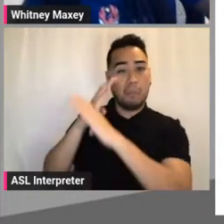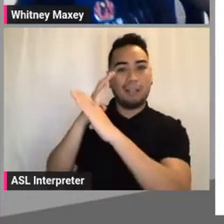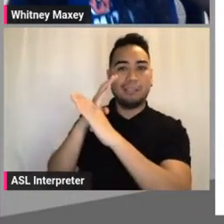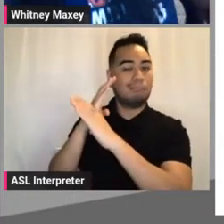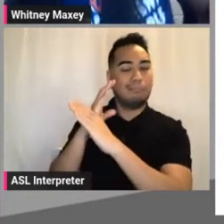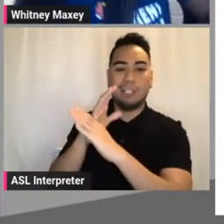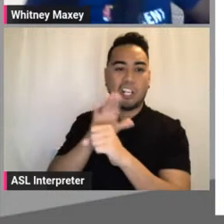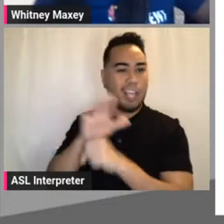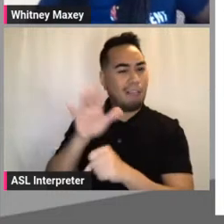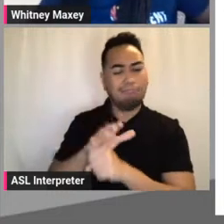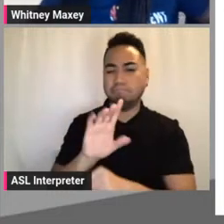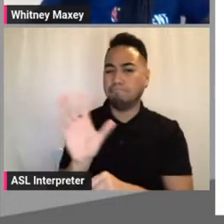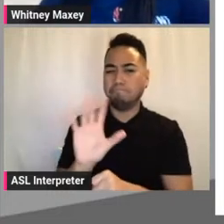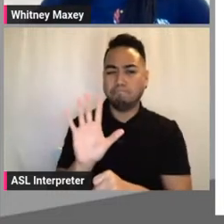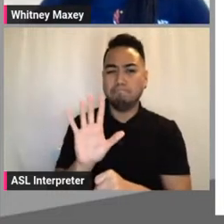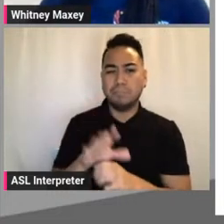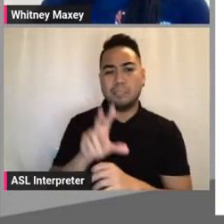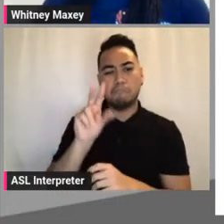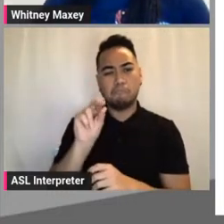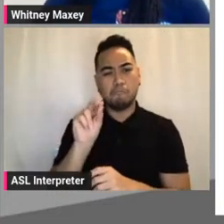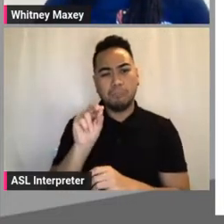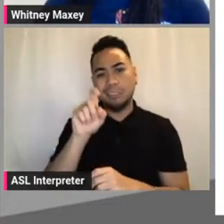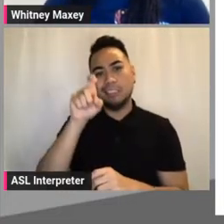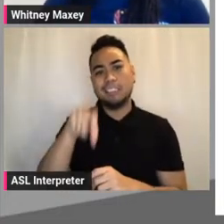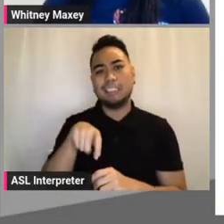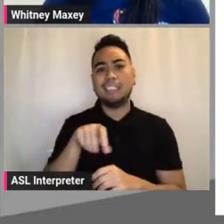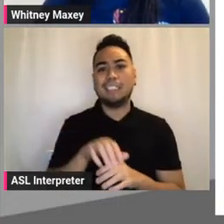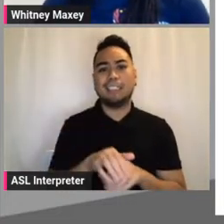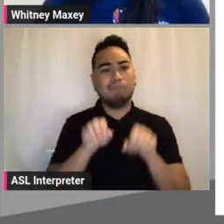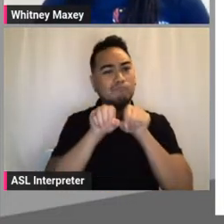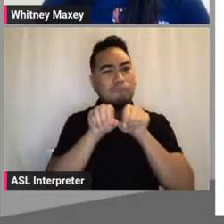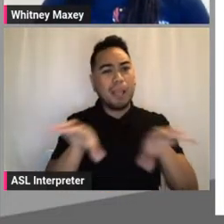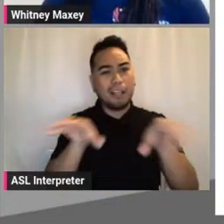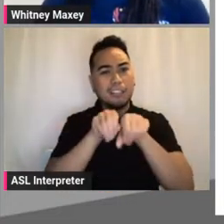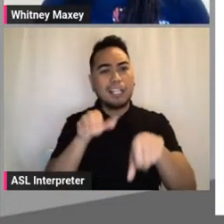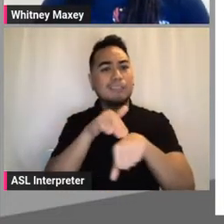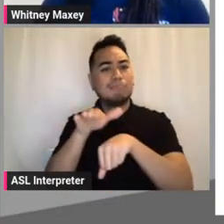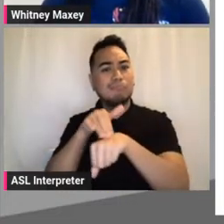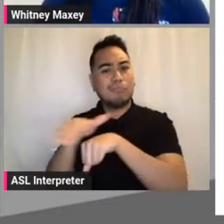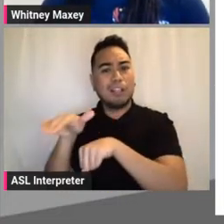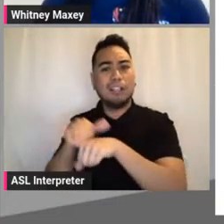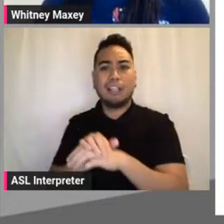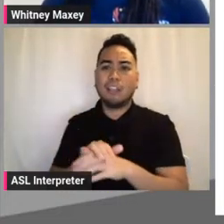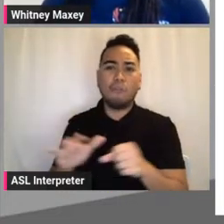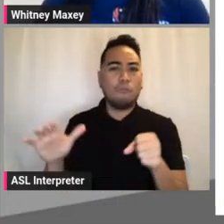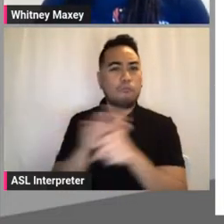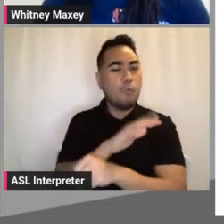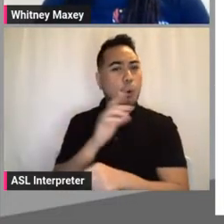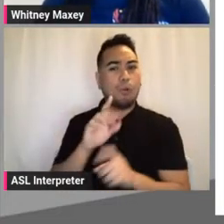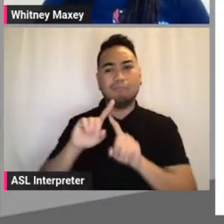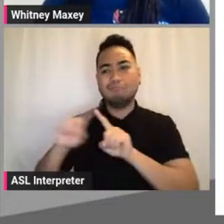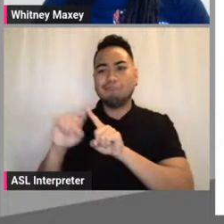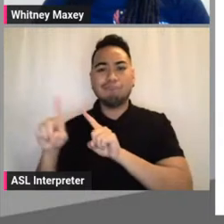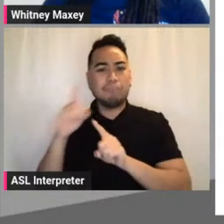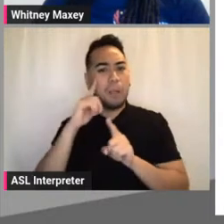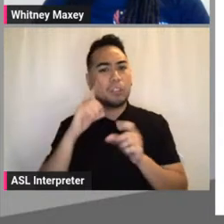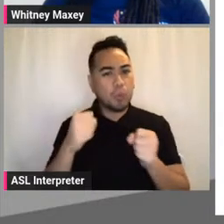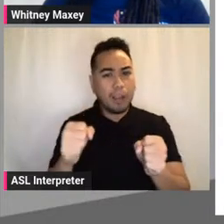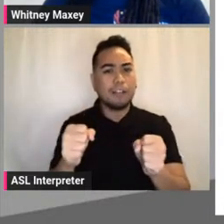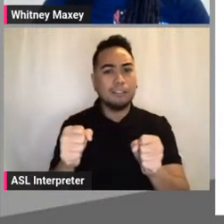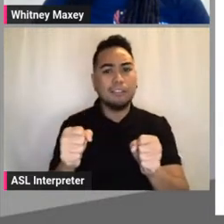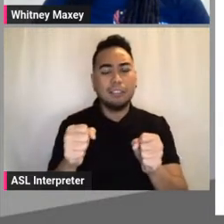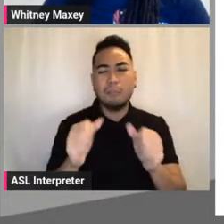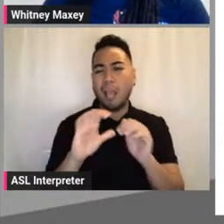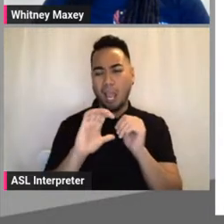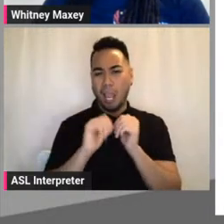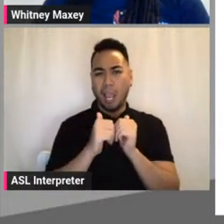enough. We need to deploy, as Whitney said, we need to deploy a full spectrum of tactics. So we want to do this in